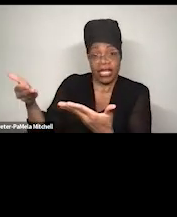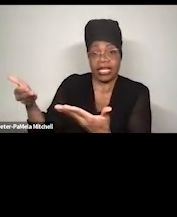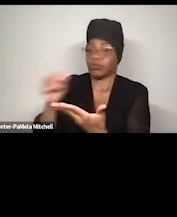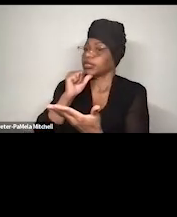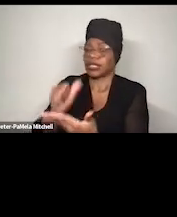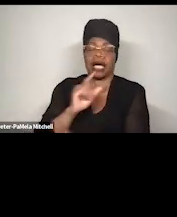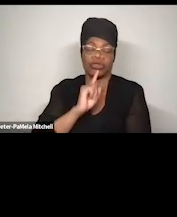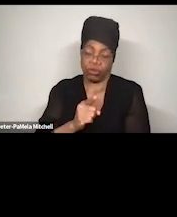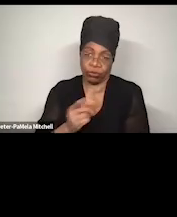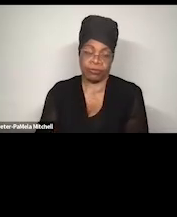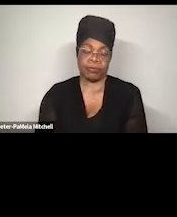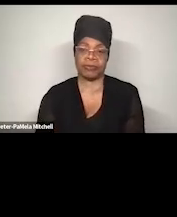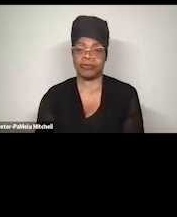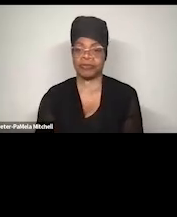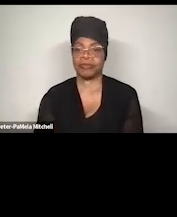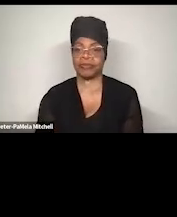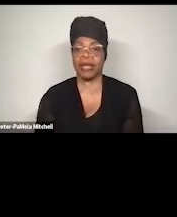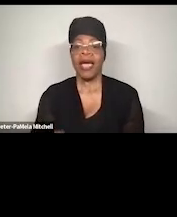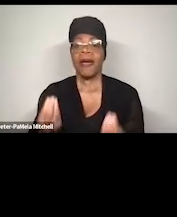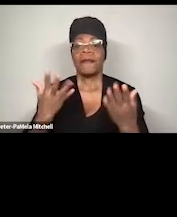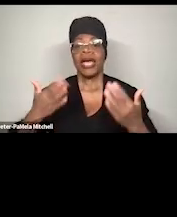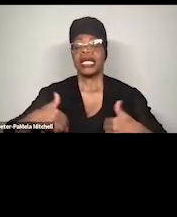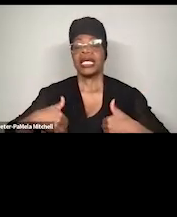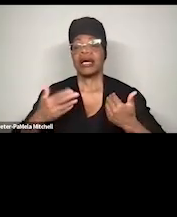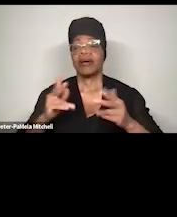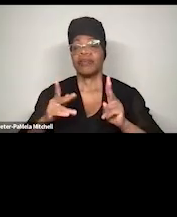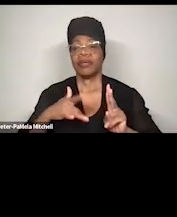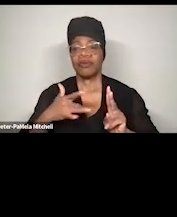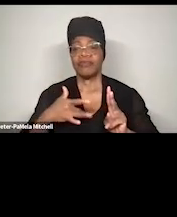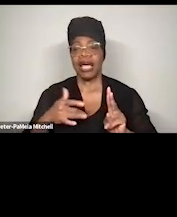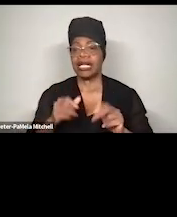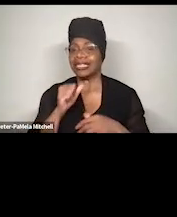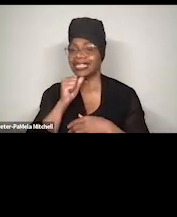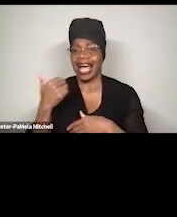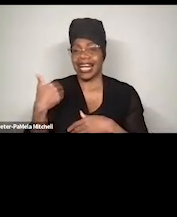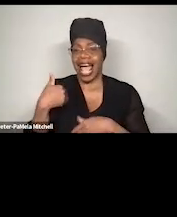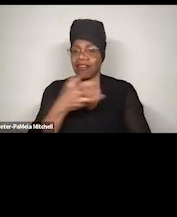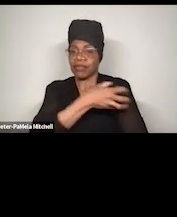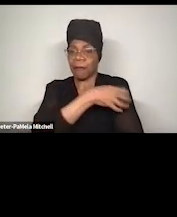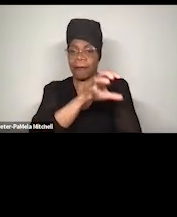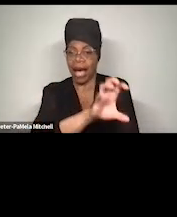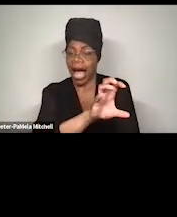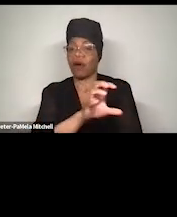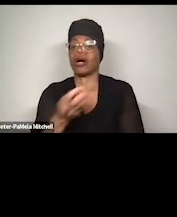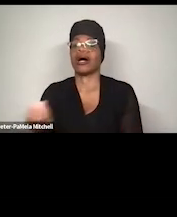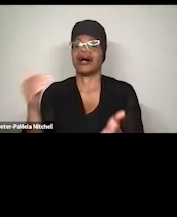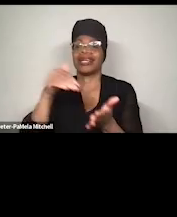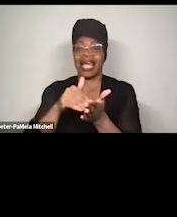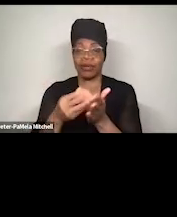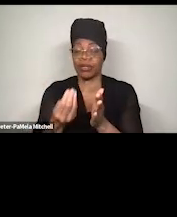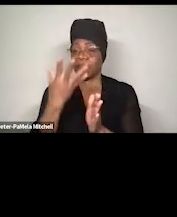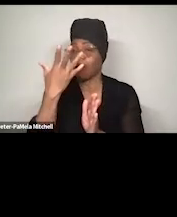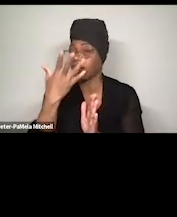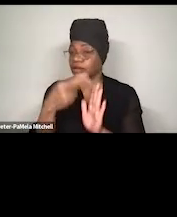not true. Made young people feel defective rather than empowered. Again, like I said, multiple diagnoses are given throughout